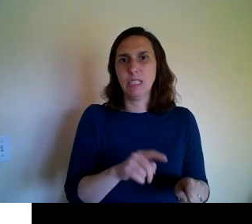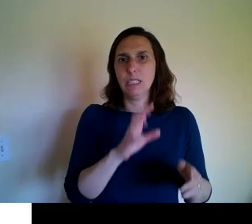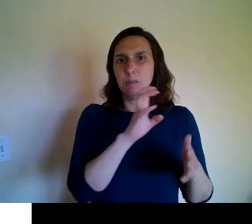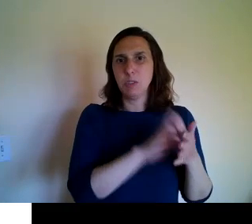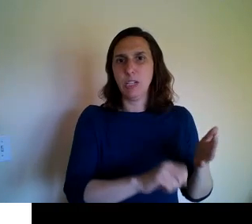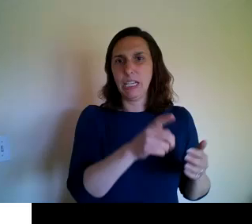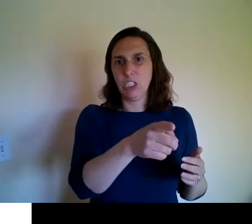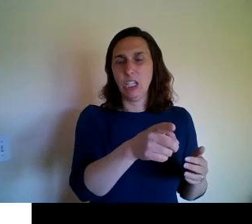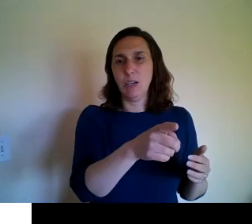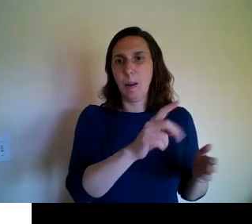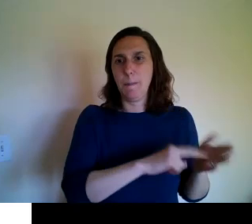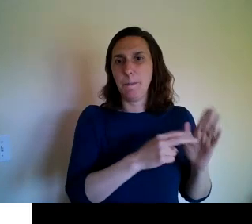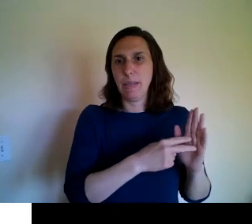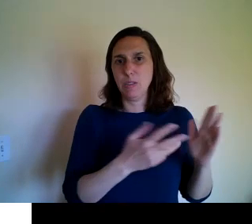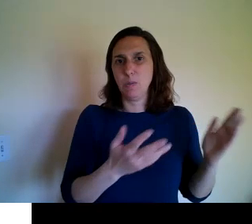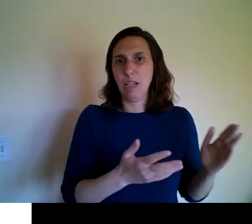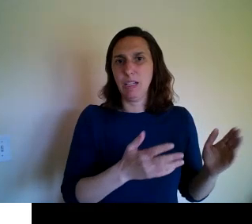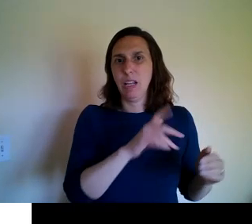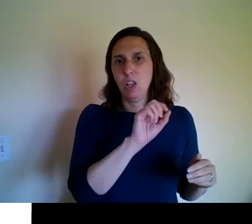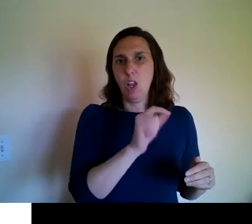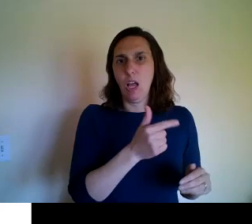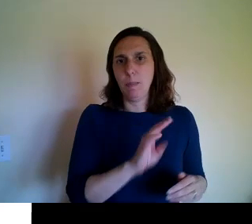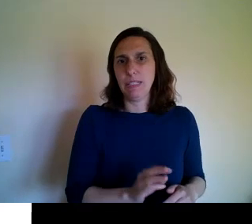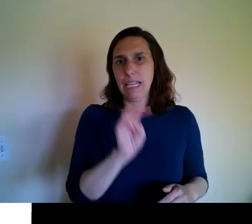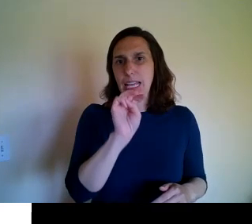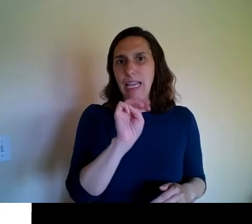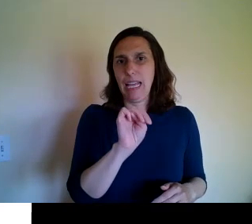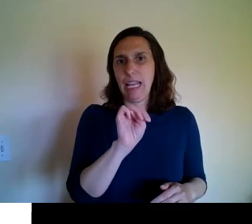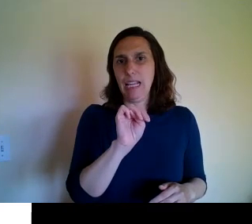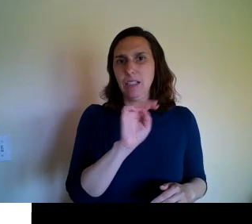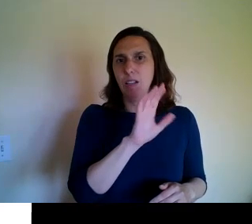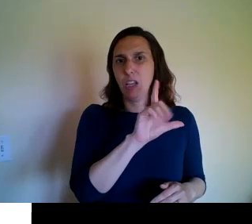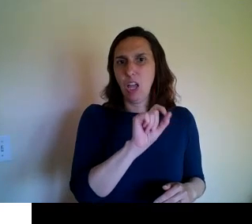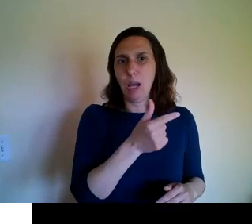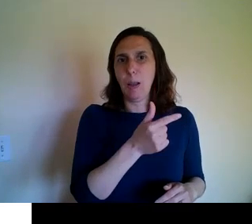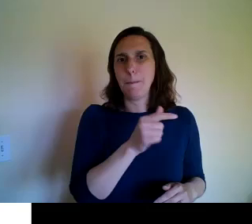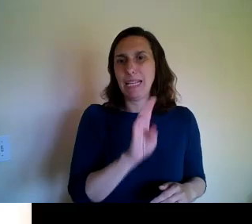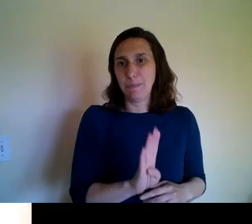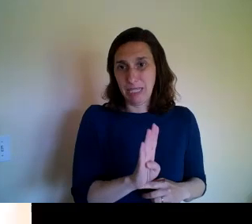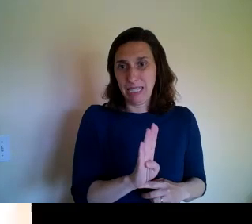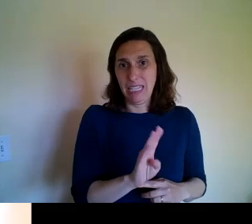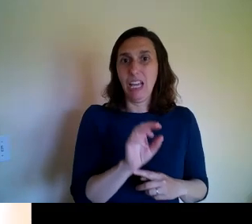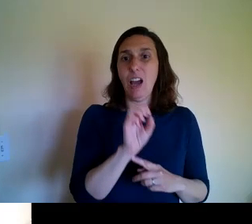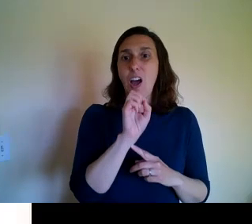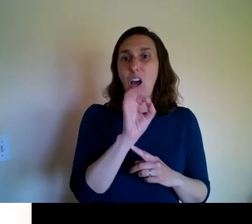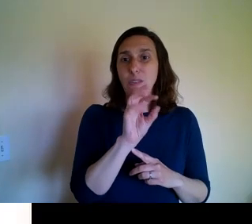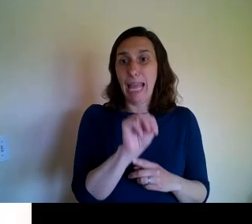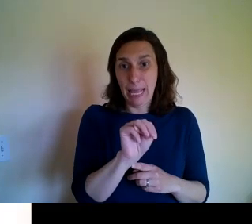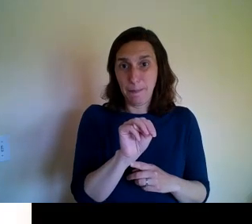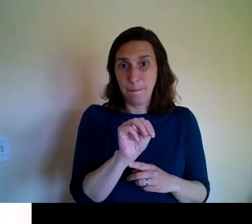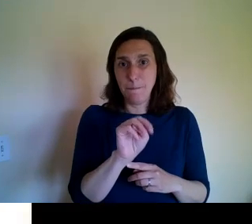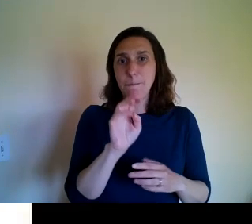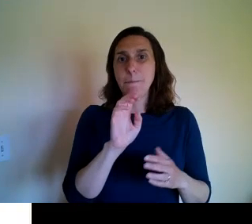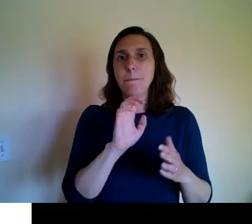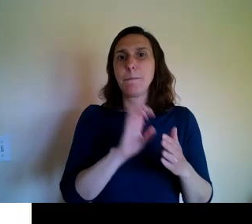Subtraction, log base m minus log base, or I'm sorry, log base b of m minus log